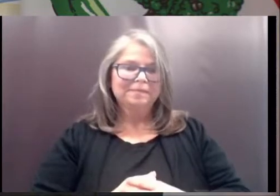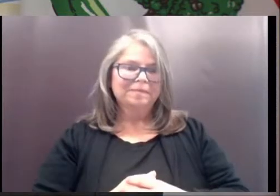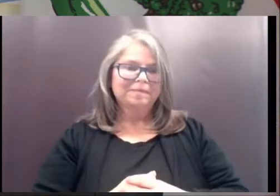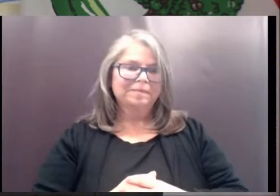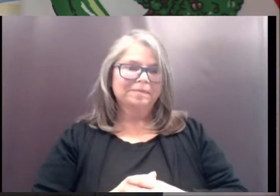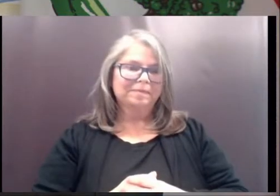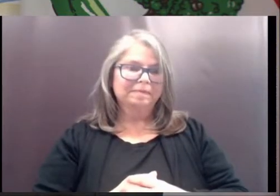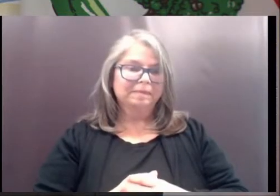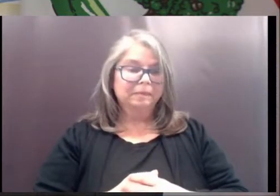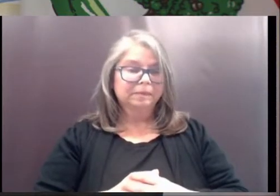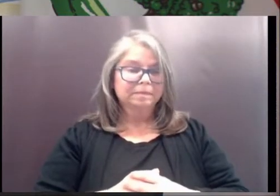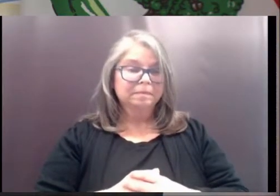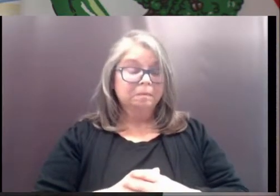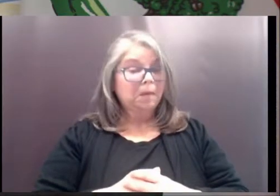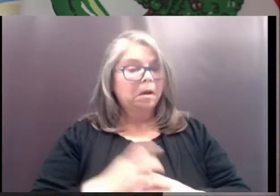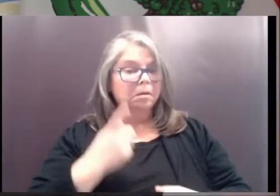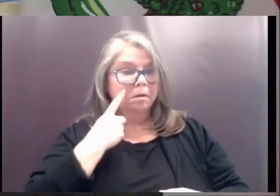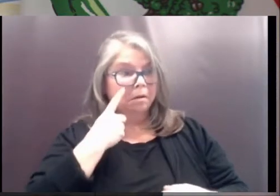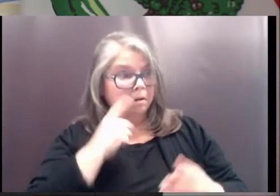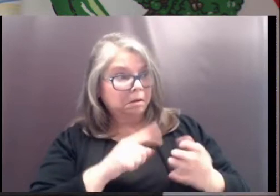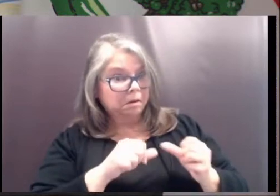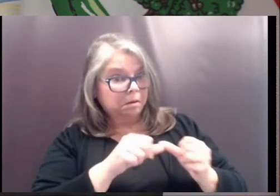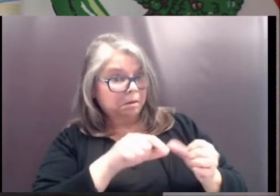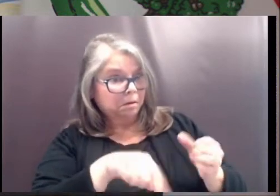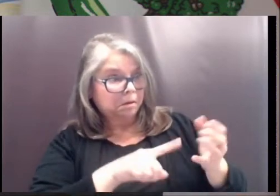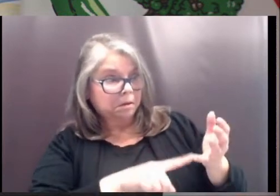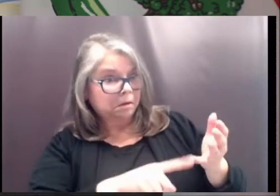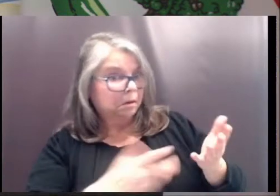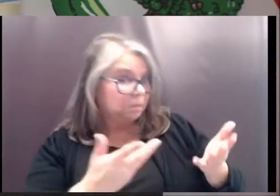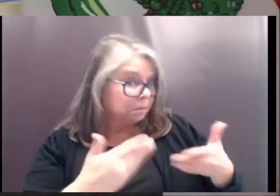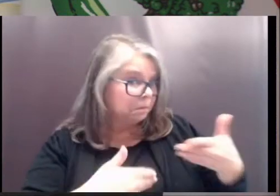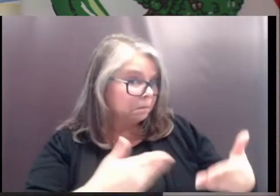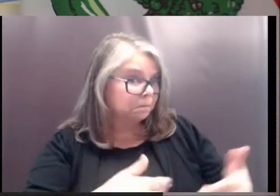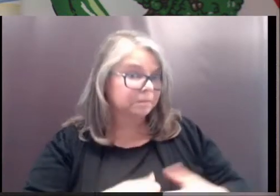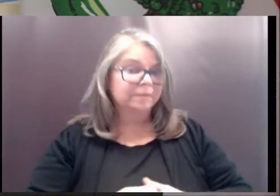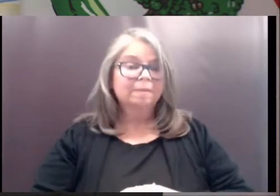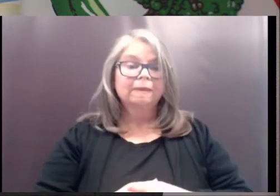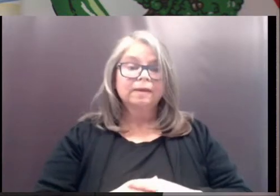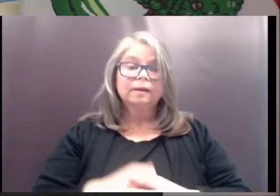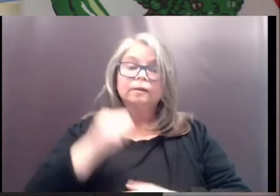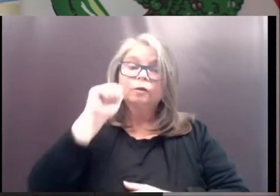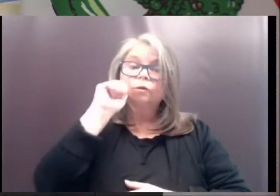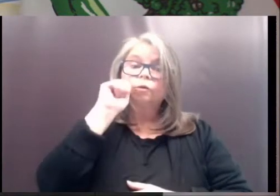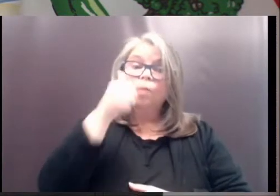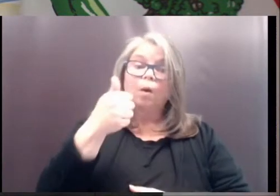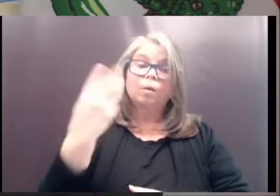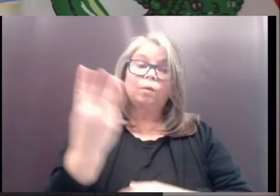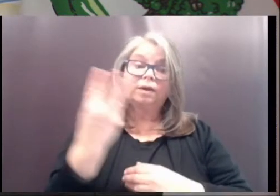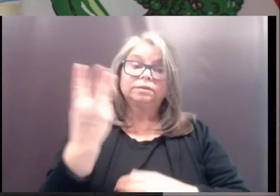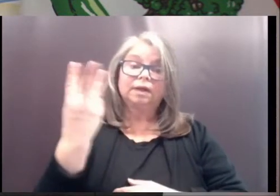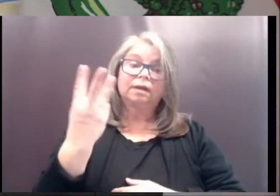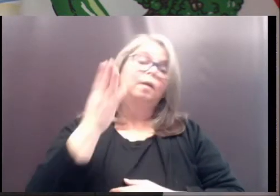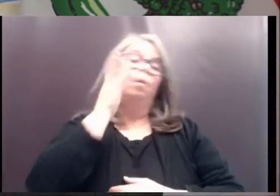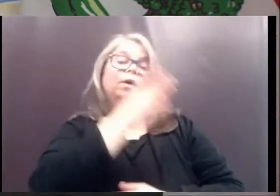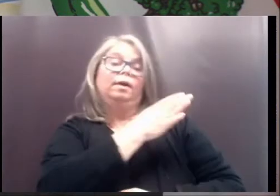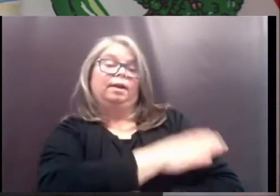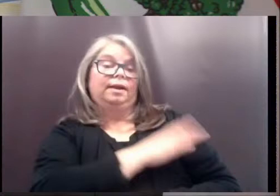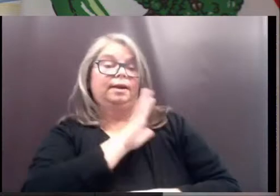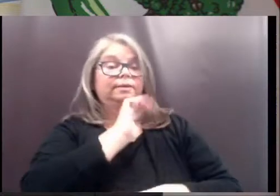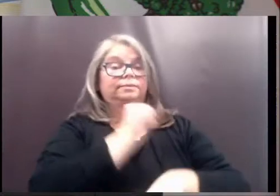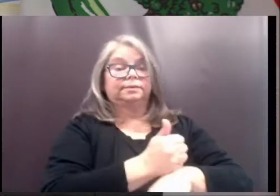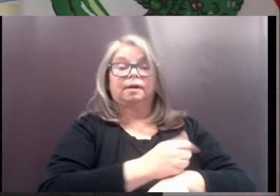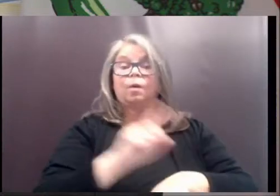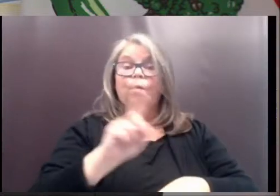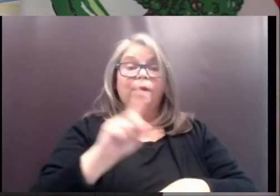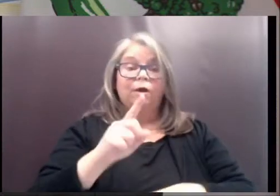forward. Tomorrow, on Wednesday, we will have a clinic set up for students and staff at Holland College from